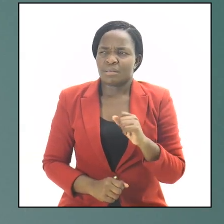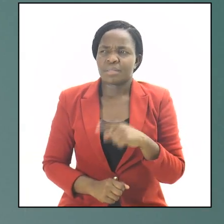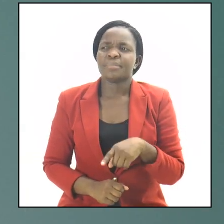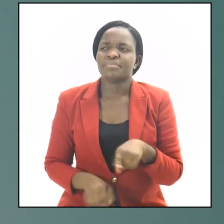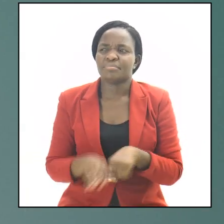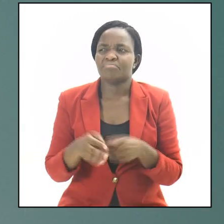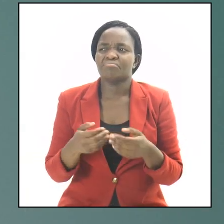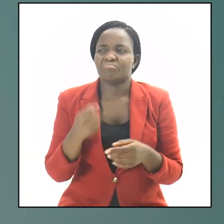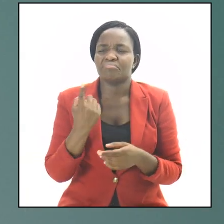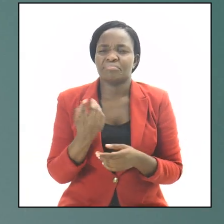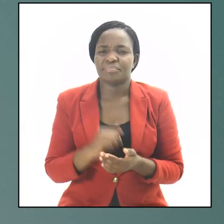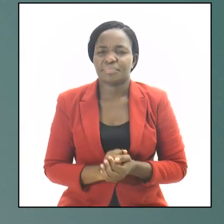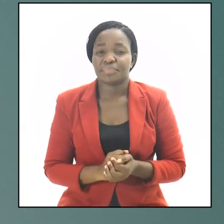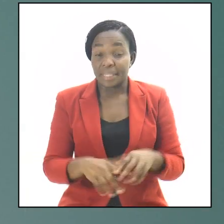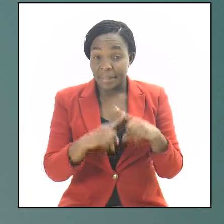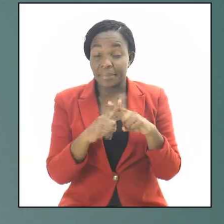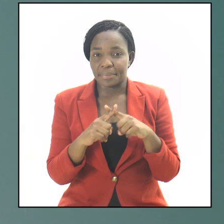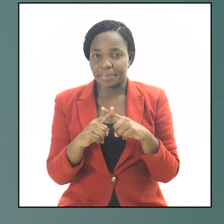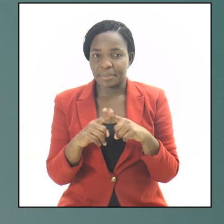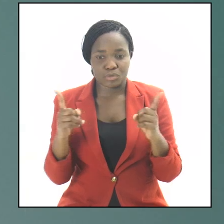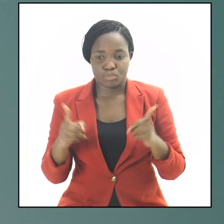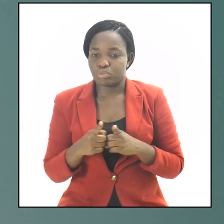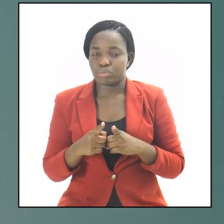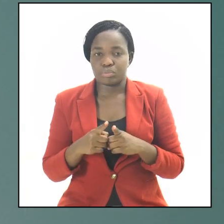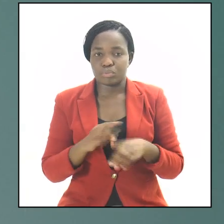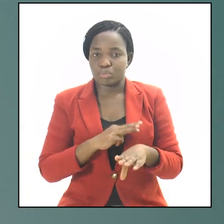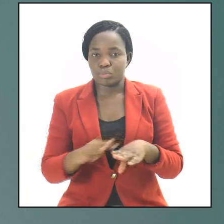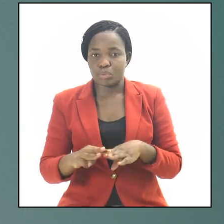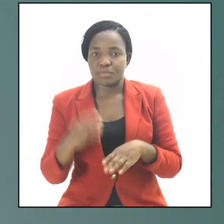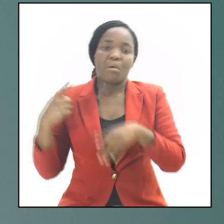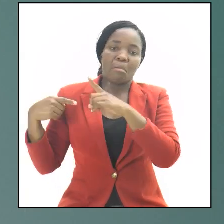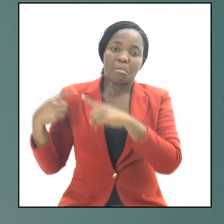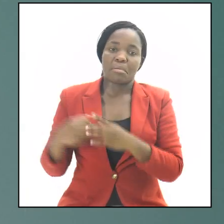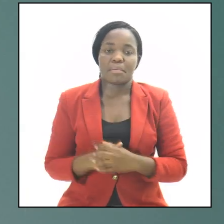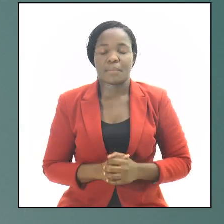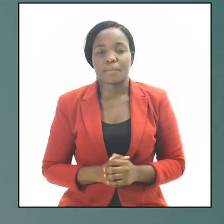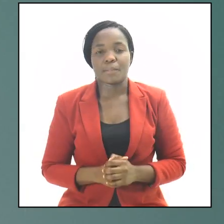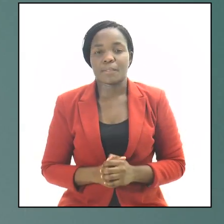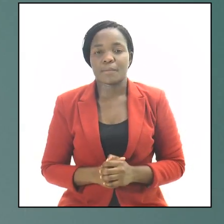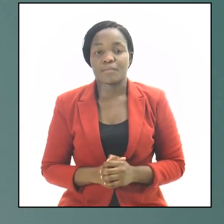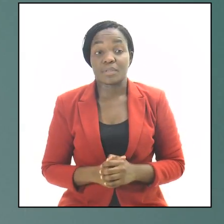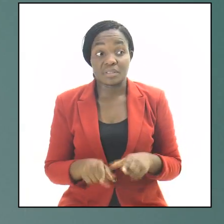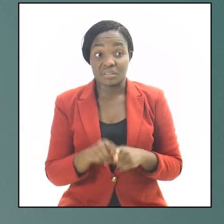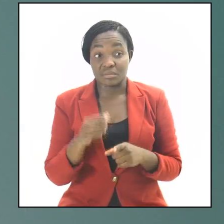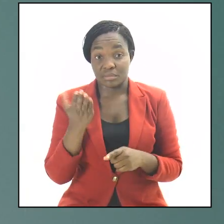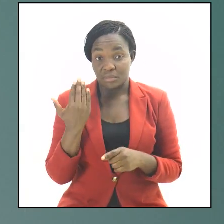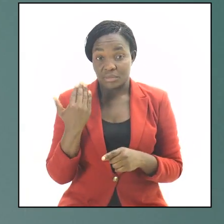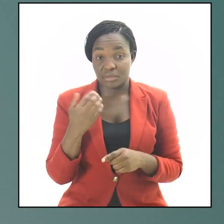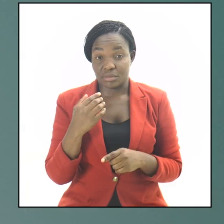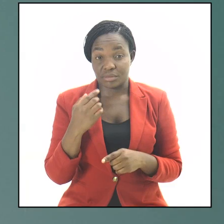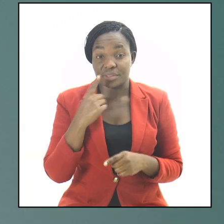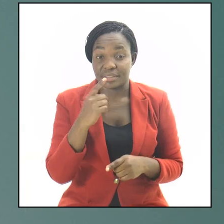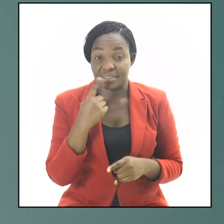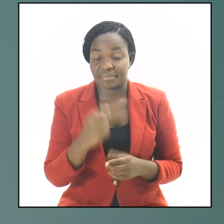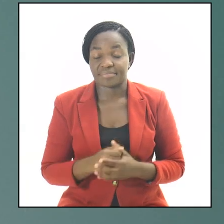of course. Multiplying is a shortcut for repeated addition, as our teacher Mrs. Winter always